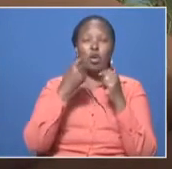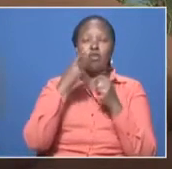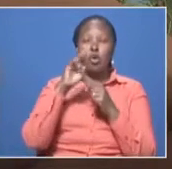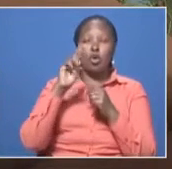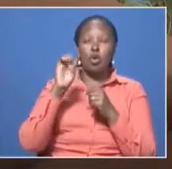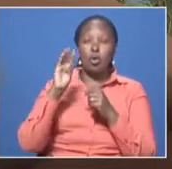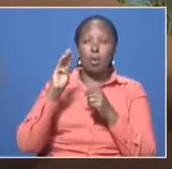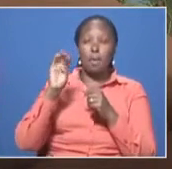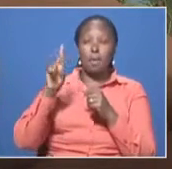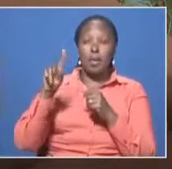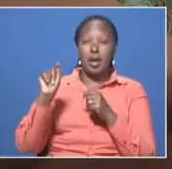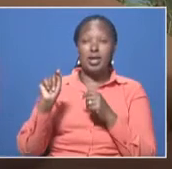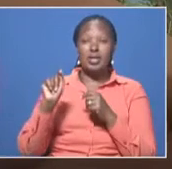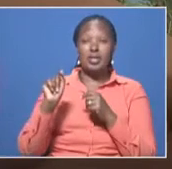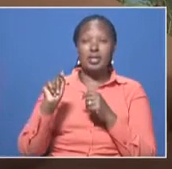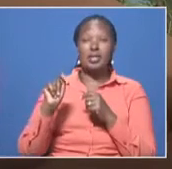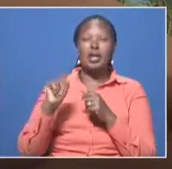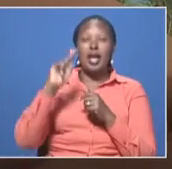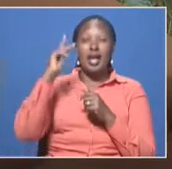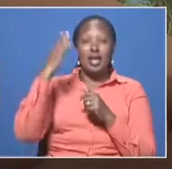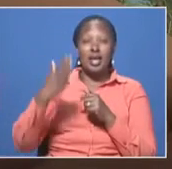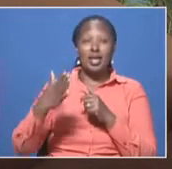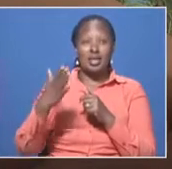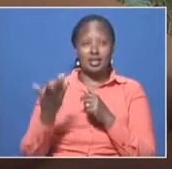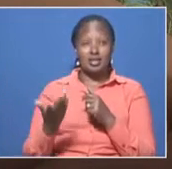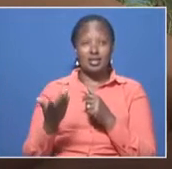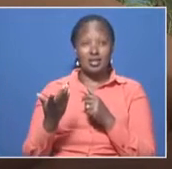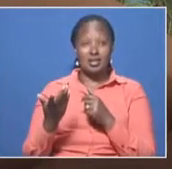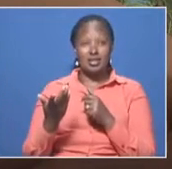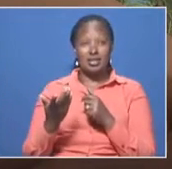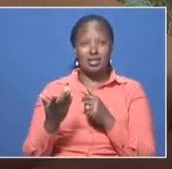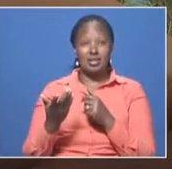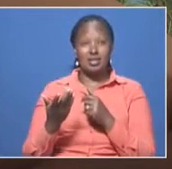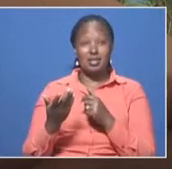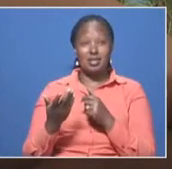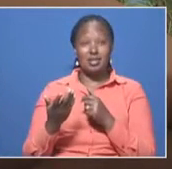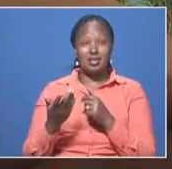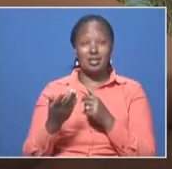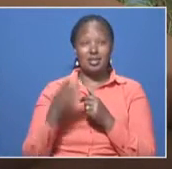Marley, my fellow Kenyans, don't worry.